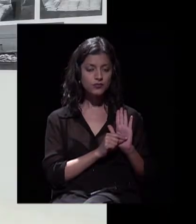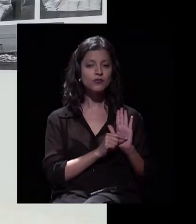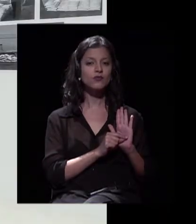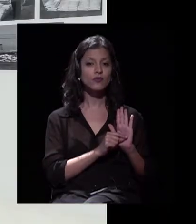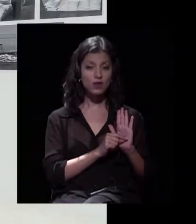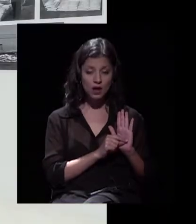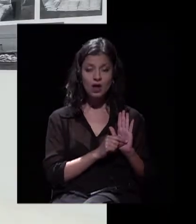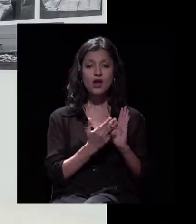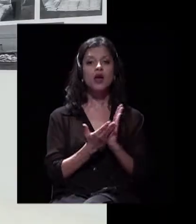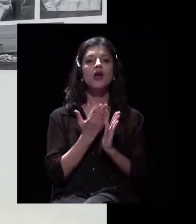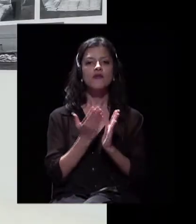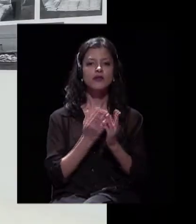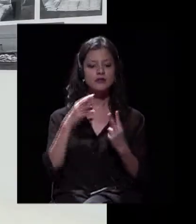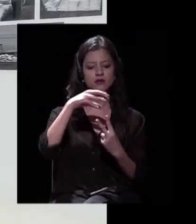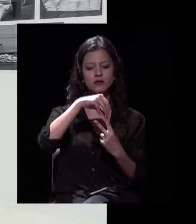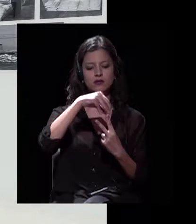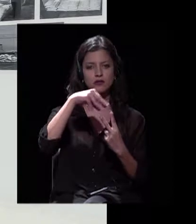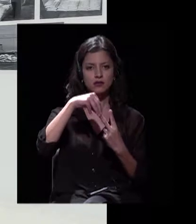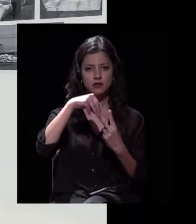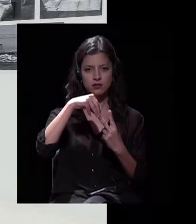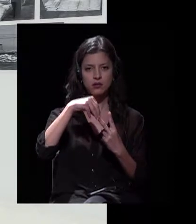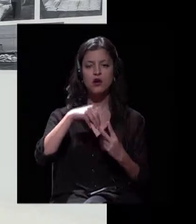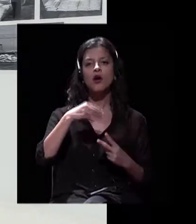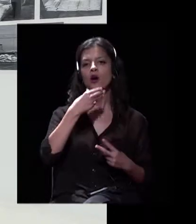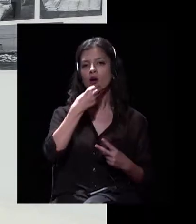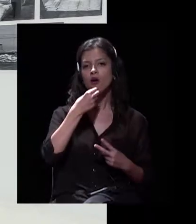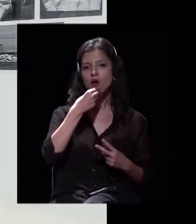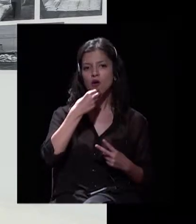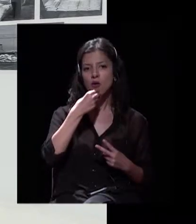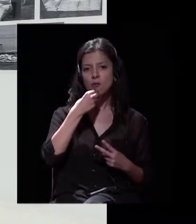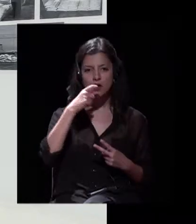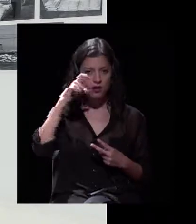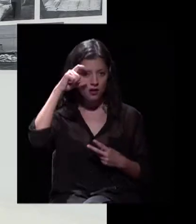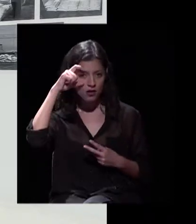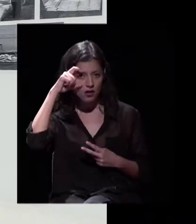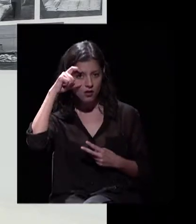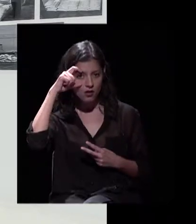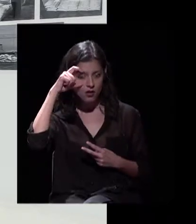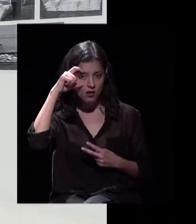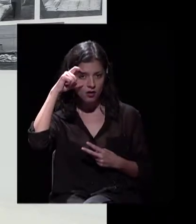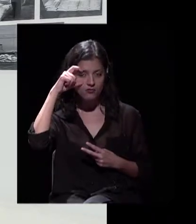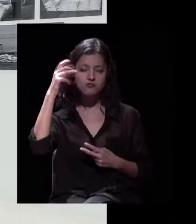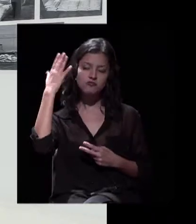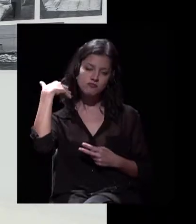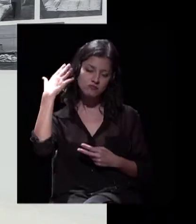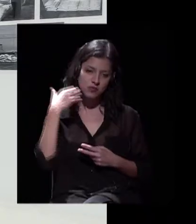of these wavering concerns during the first half of the 20th century avant-gardes in Latin America.